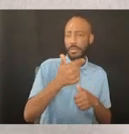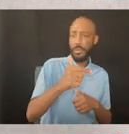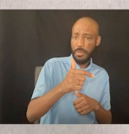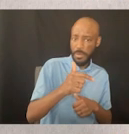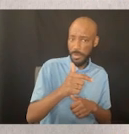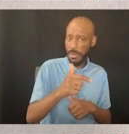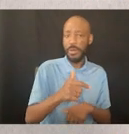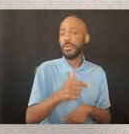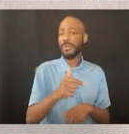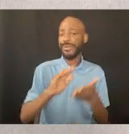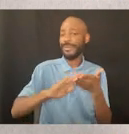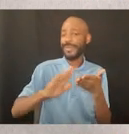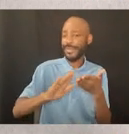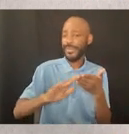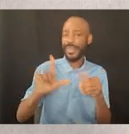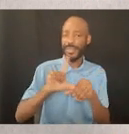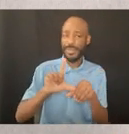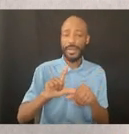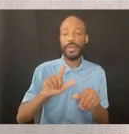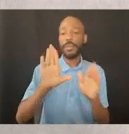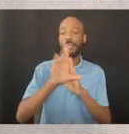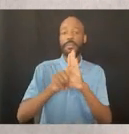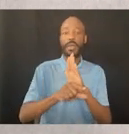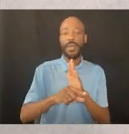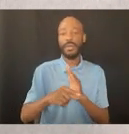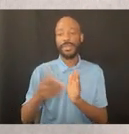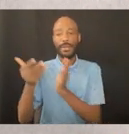In the background is a small sailing ship.